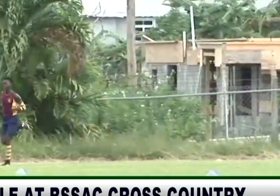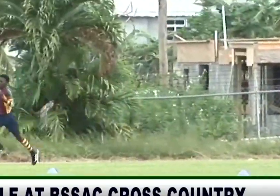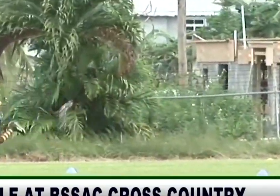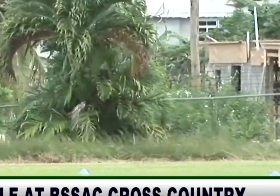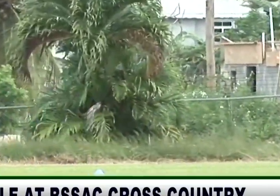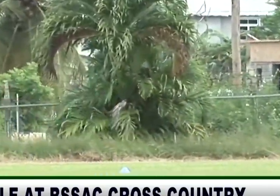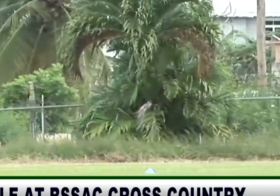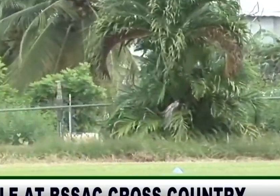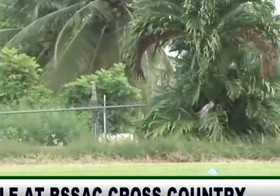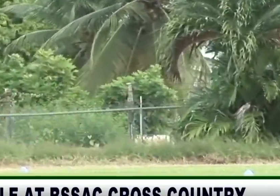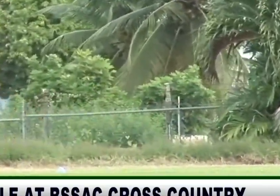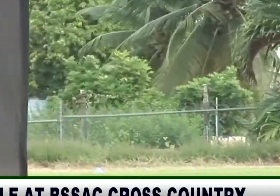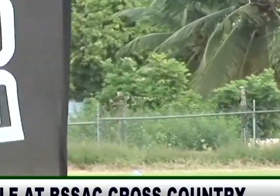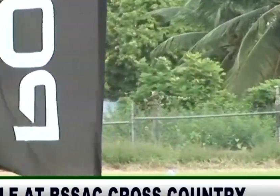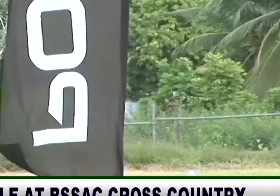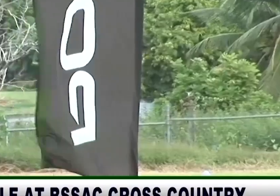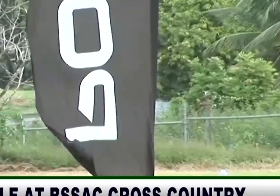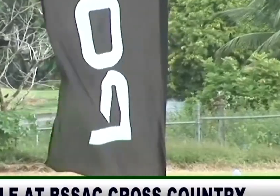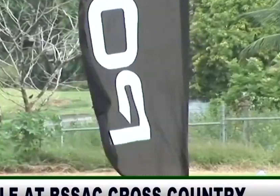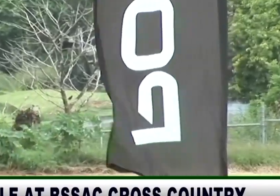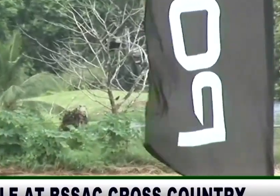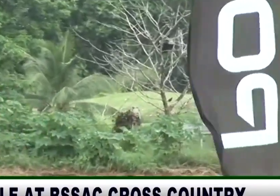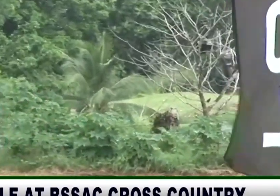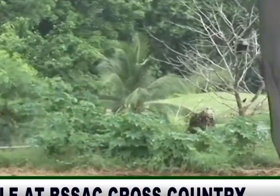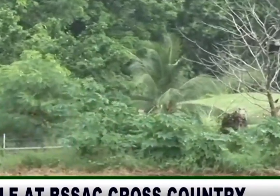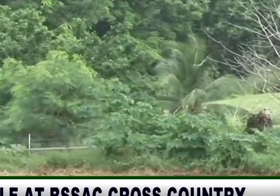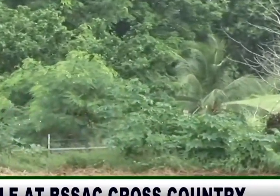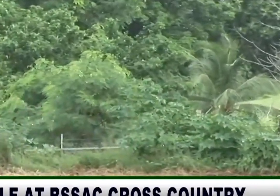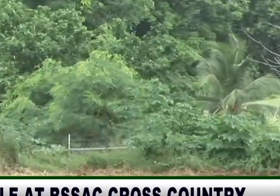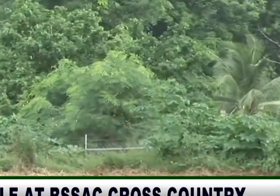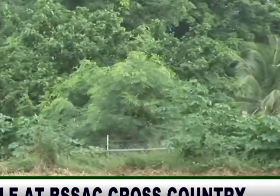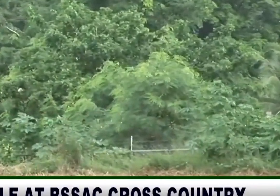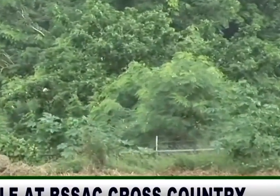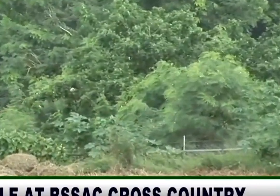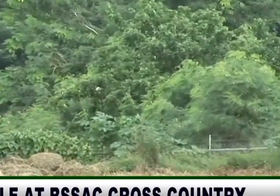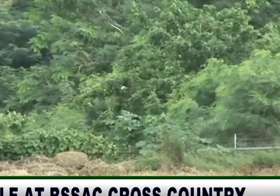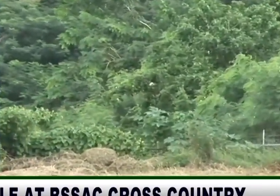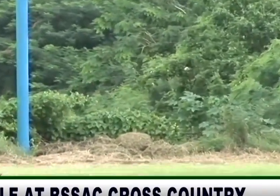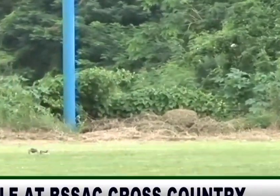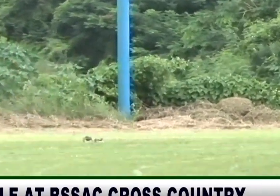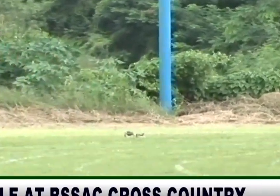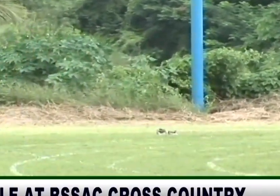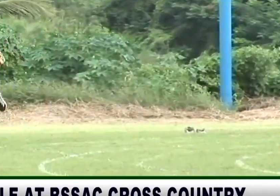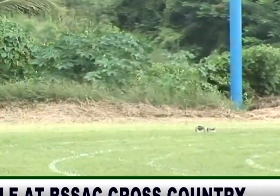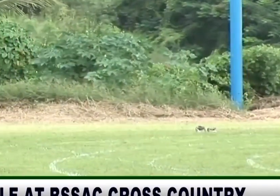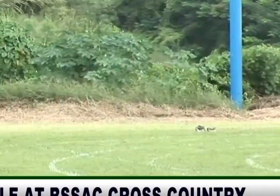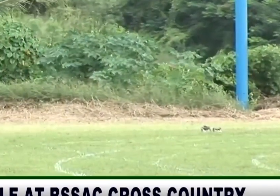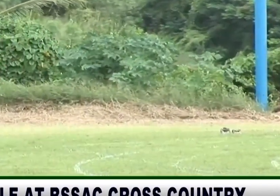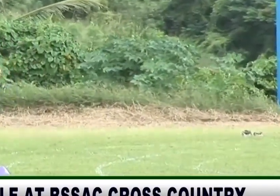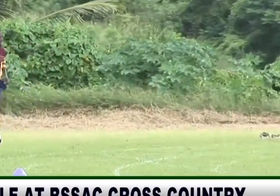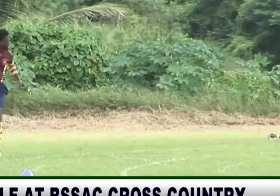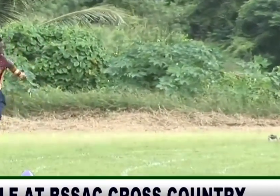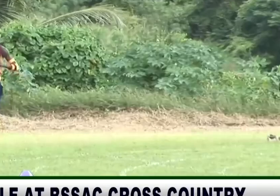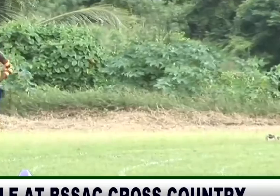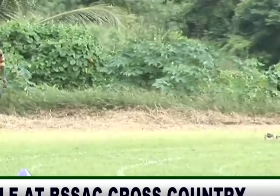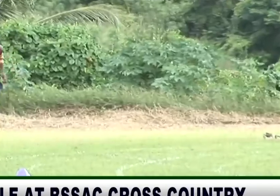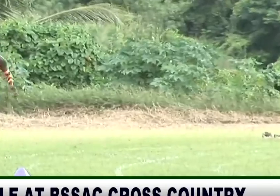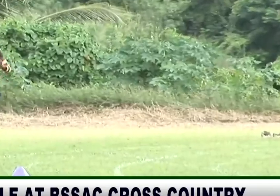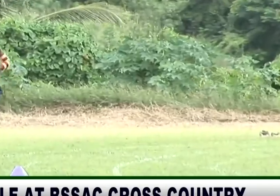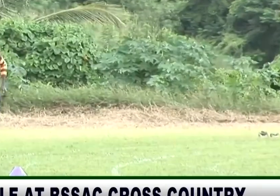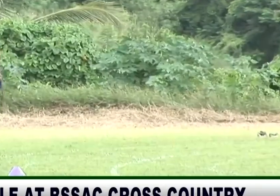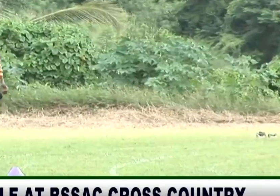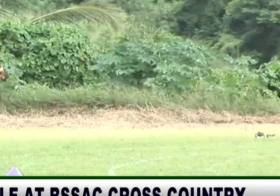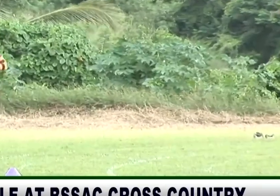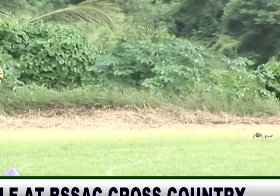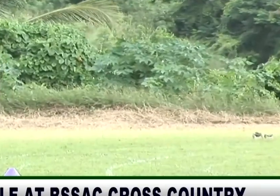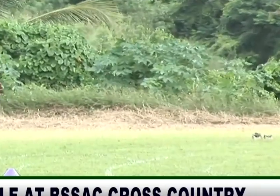finishing stages. 150 meters to go, and it was now Matthew Clark from Harrison College in control. He's all